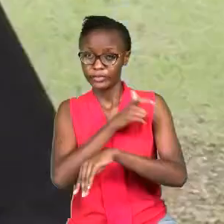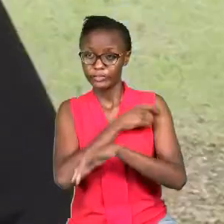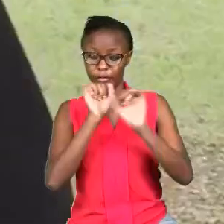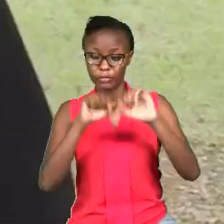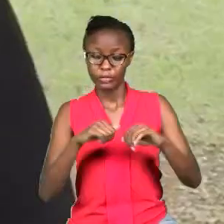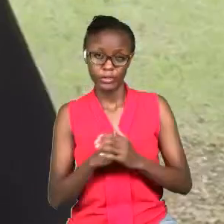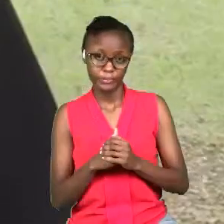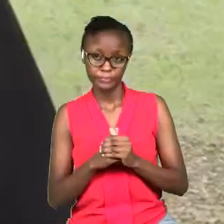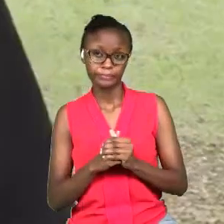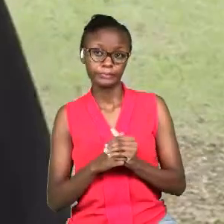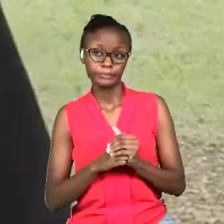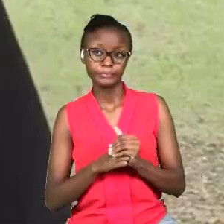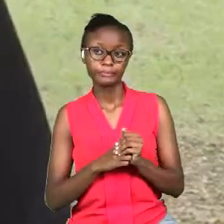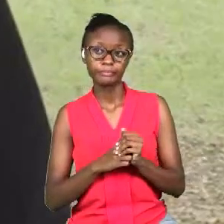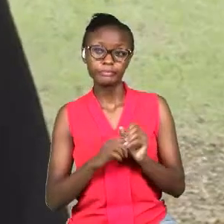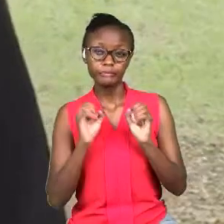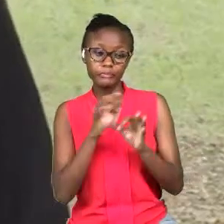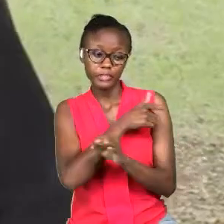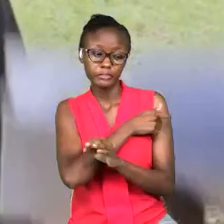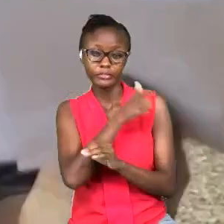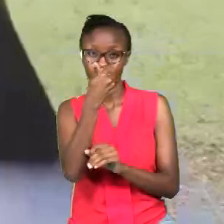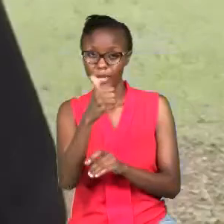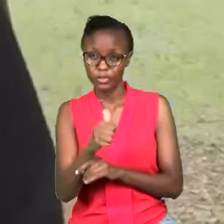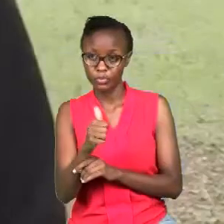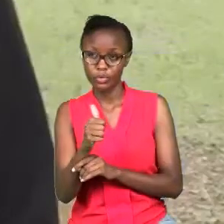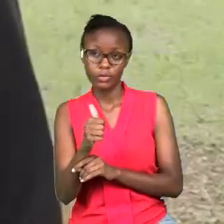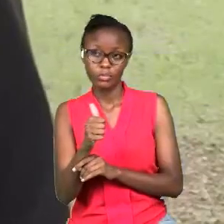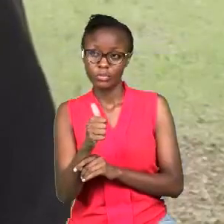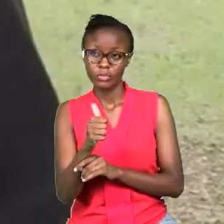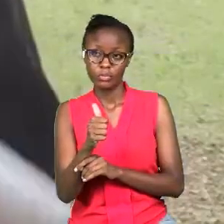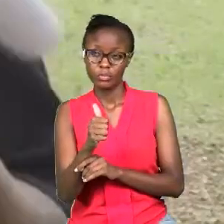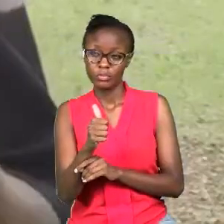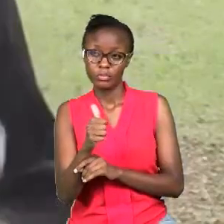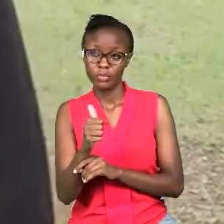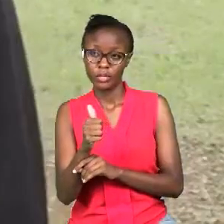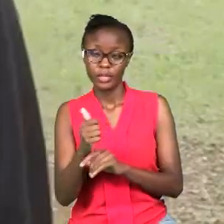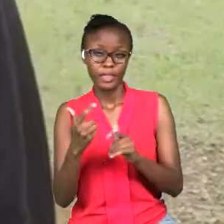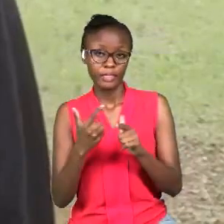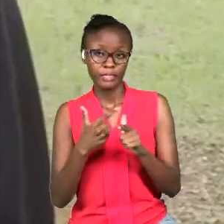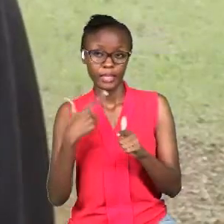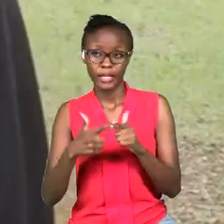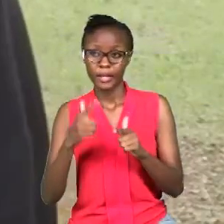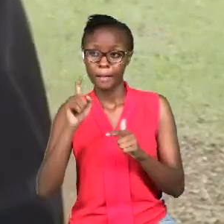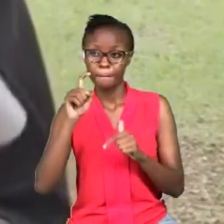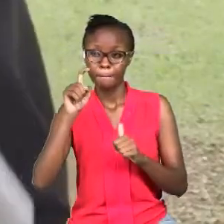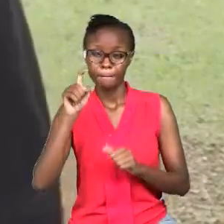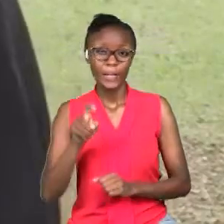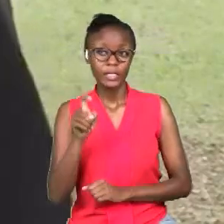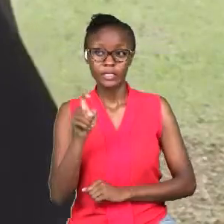has not been vaccinated, they need to prioritize. They need to be referred